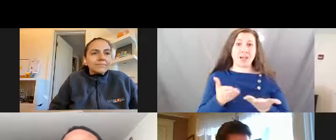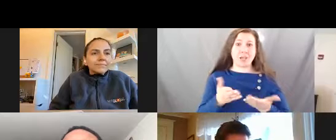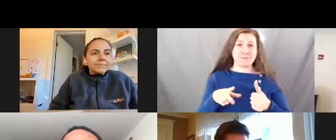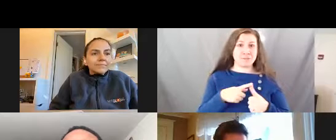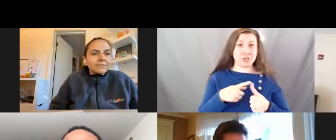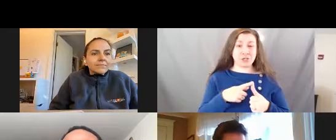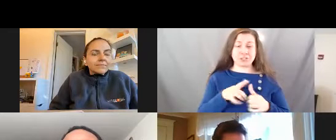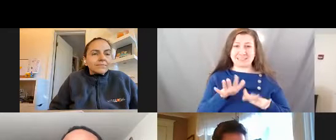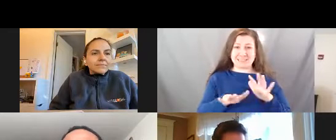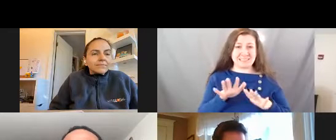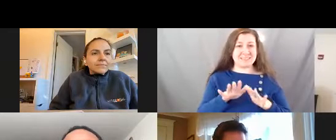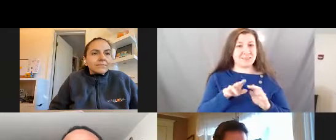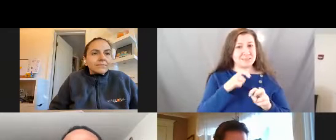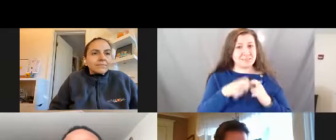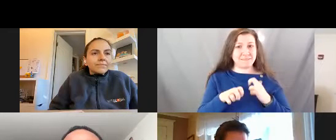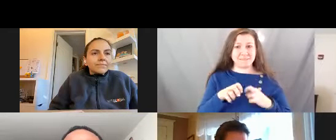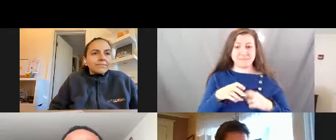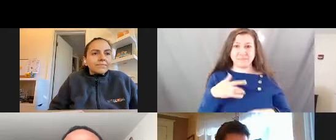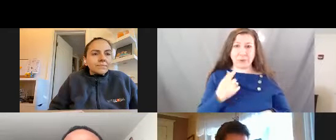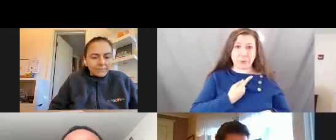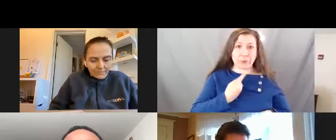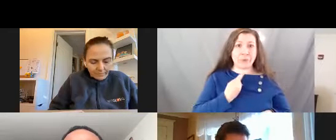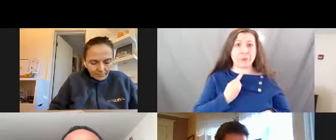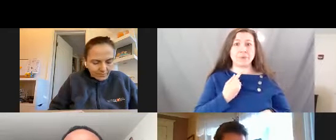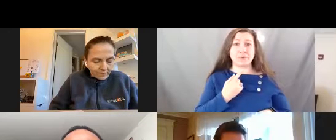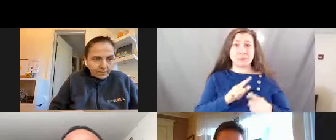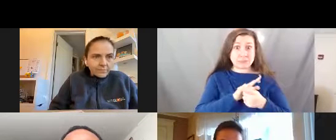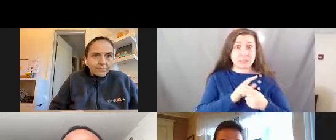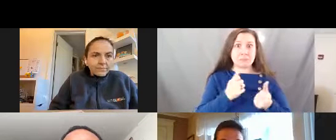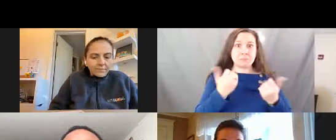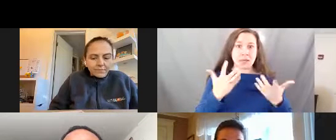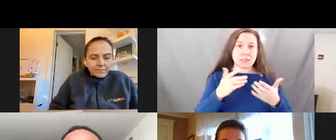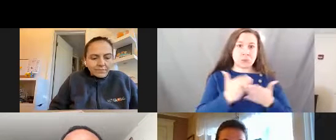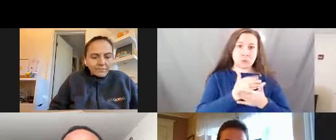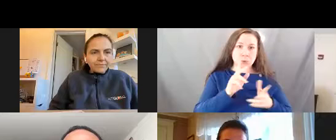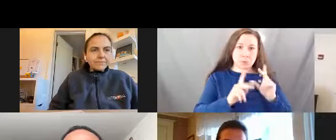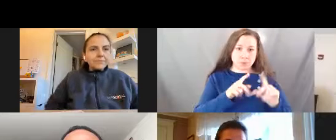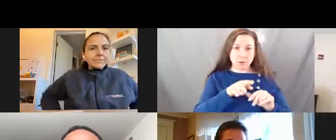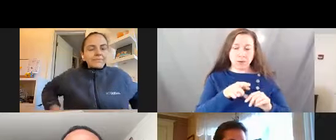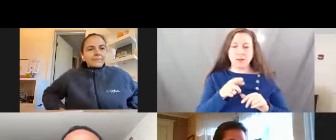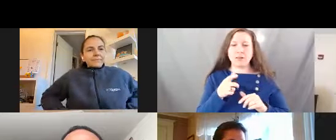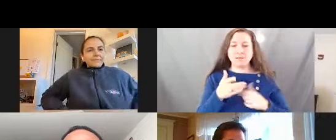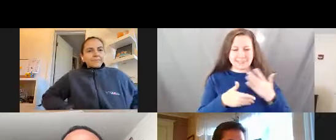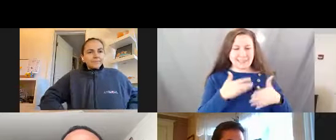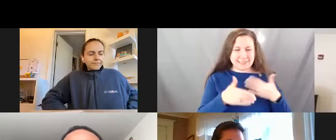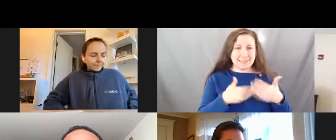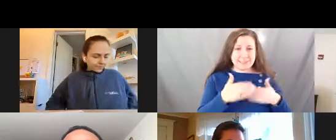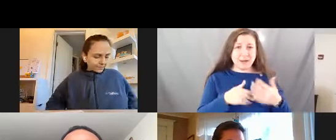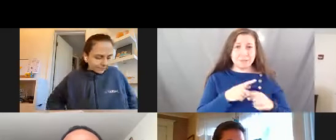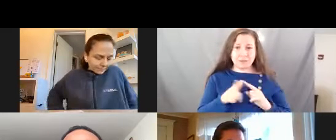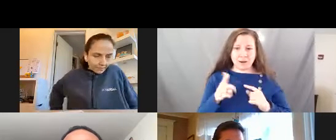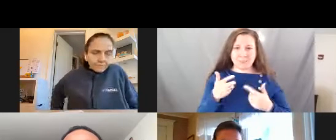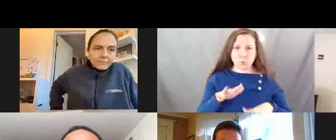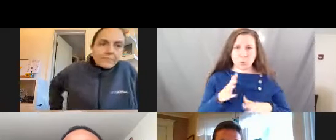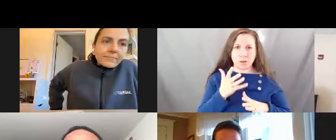having meeting different people, you're alone. So to your point, you can kind of lose touch with your culture, I guess.